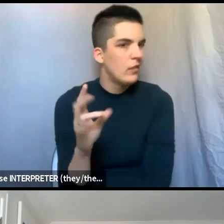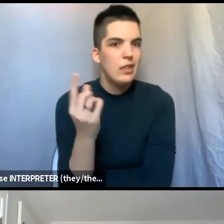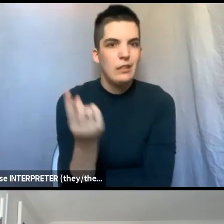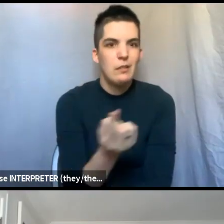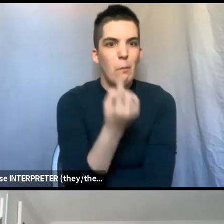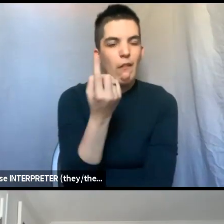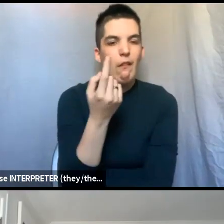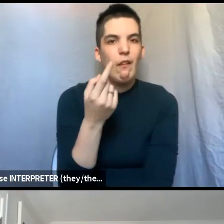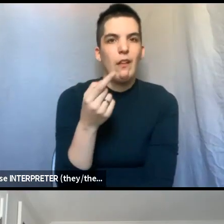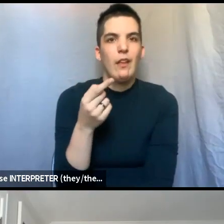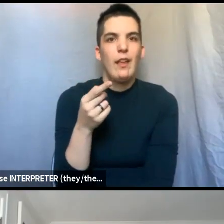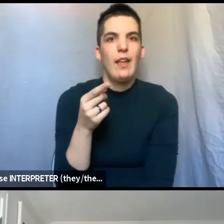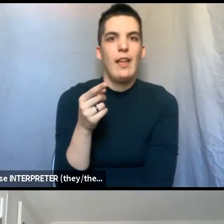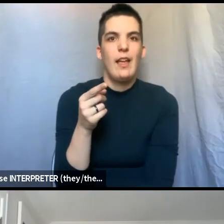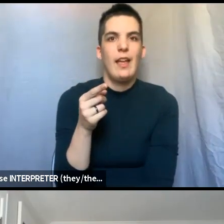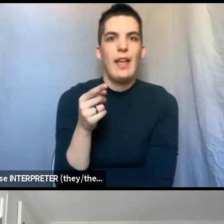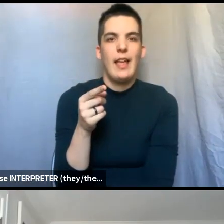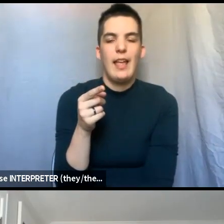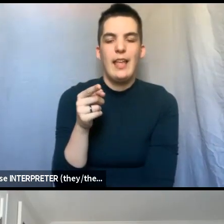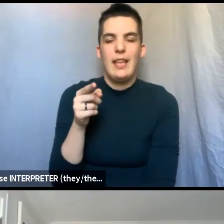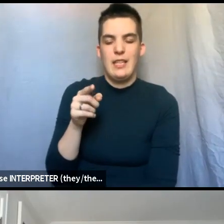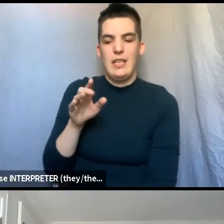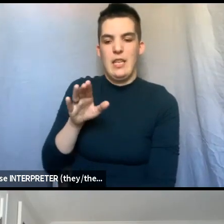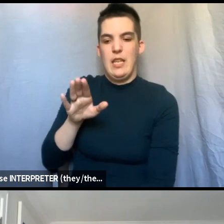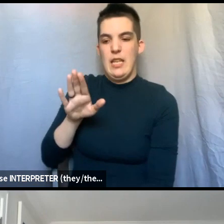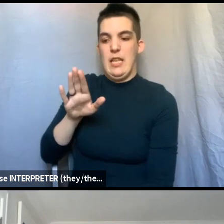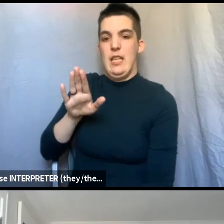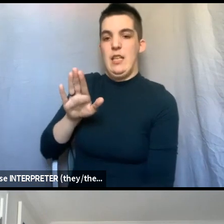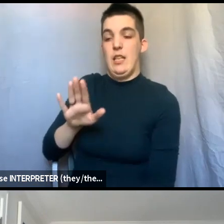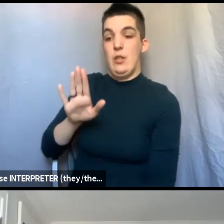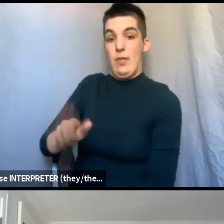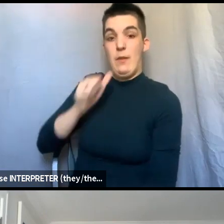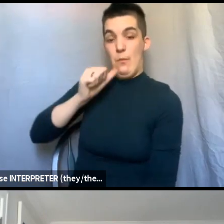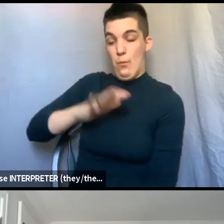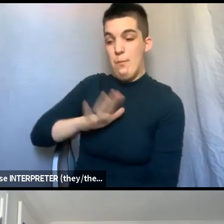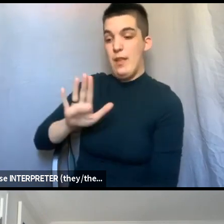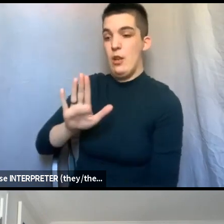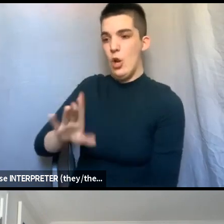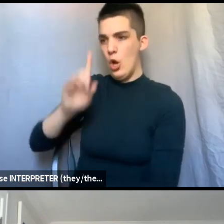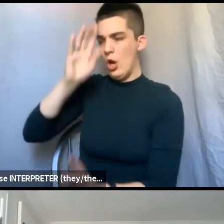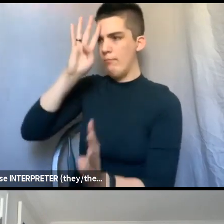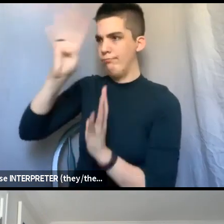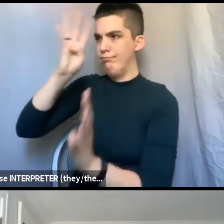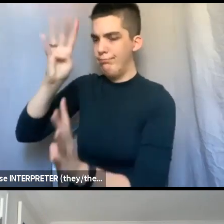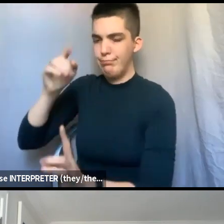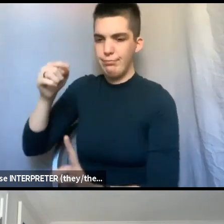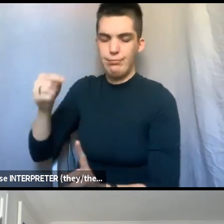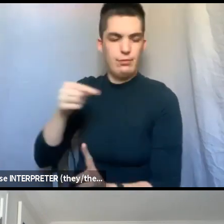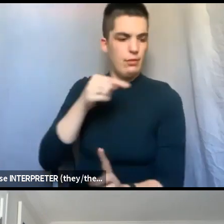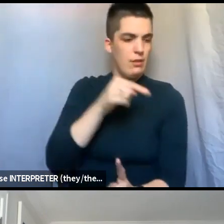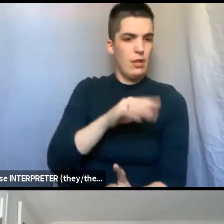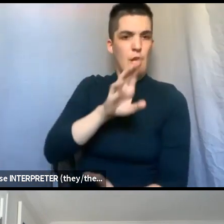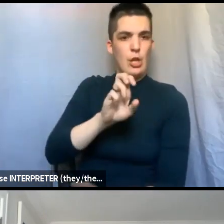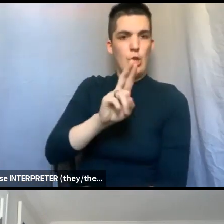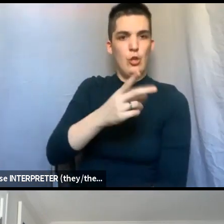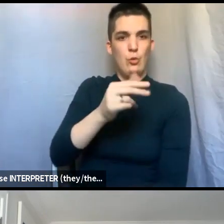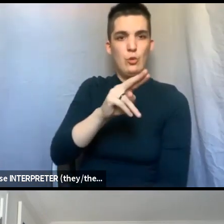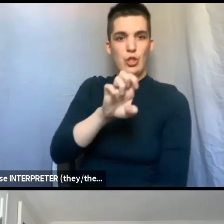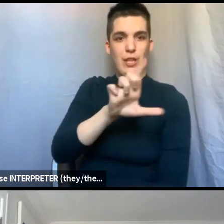performing. And he took his initial repertory from Mrs. Hallam's troupe. And they were literally, let's just come into the show with